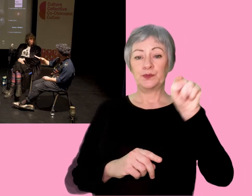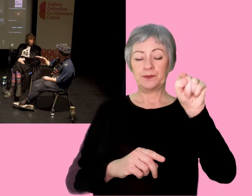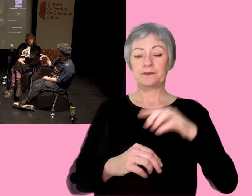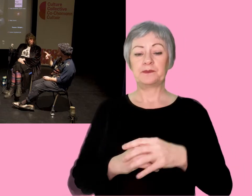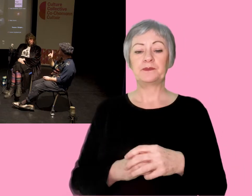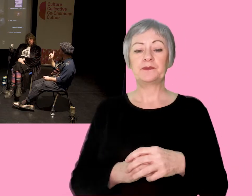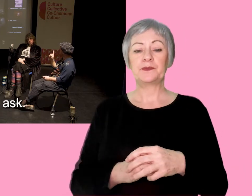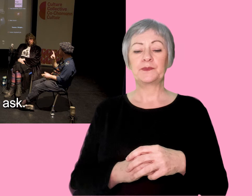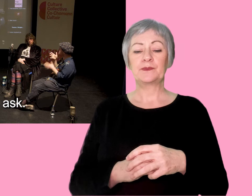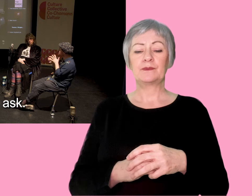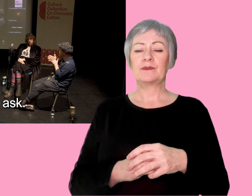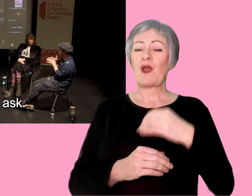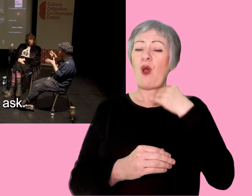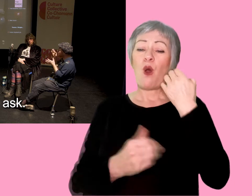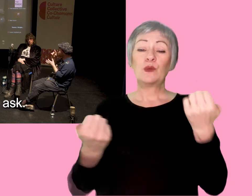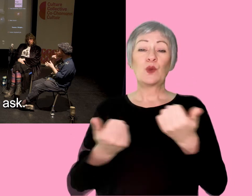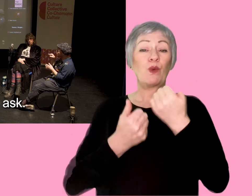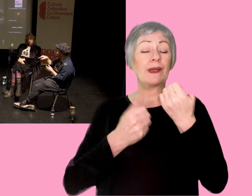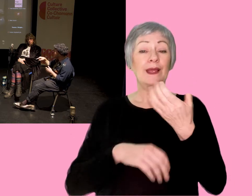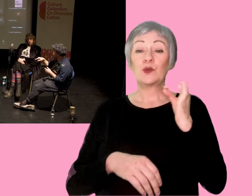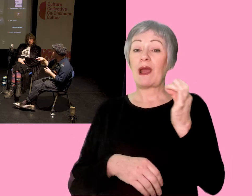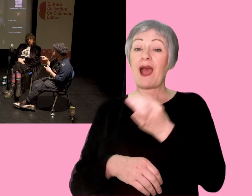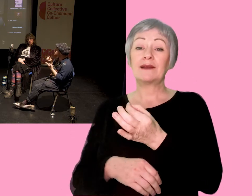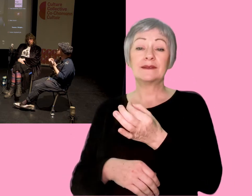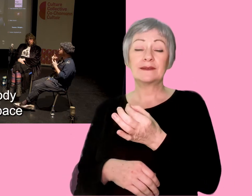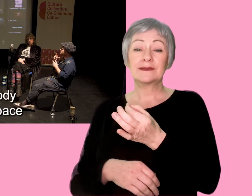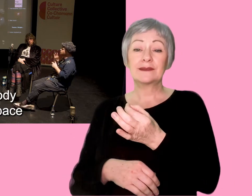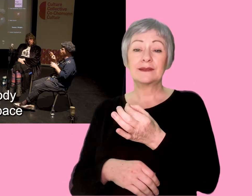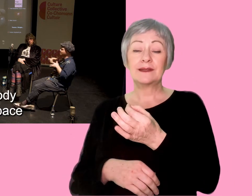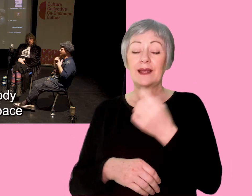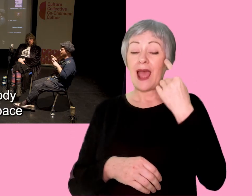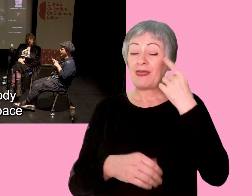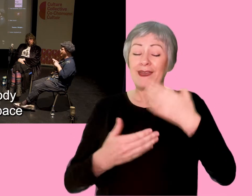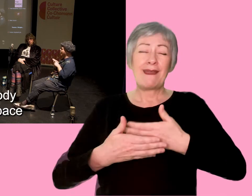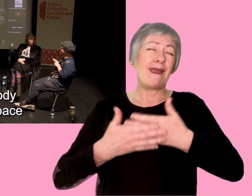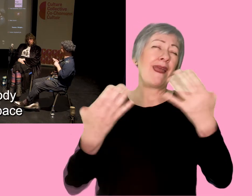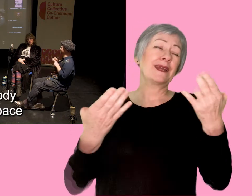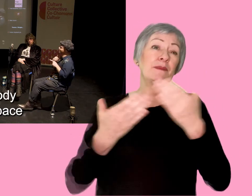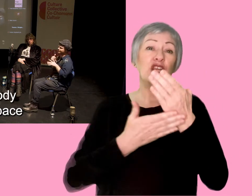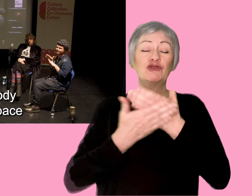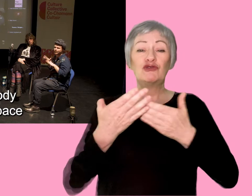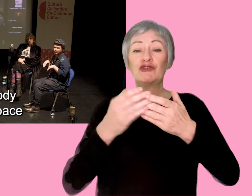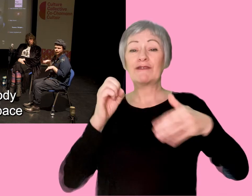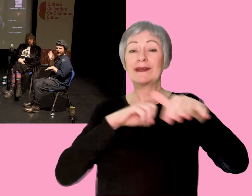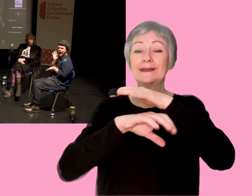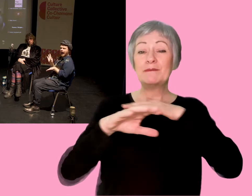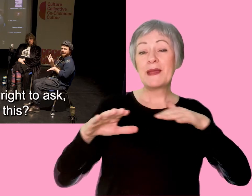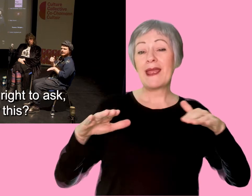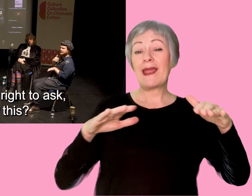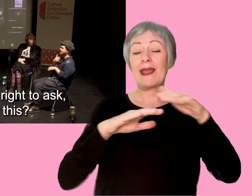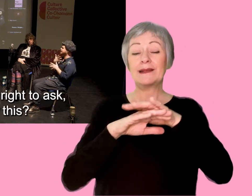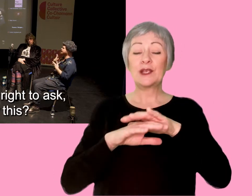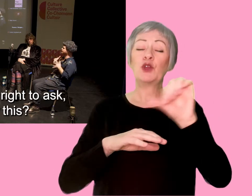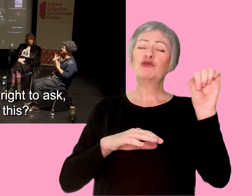And it's always okay to ask. I think that anybody that's sharing a space